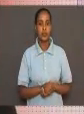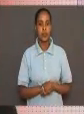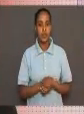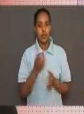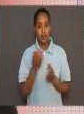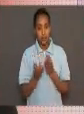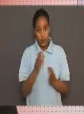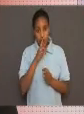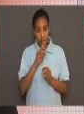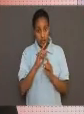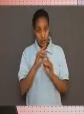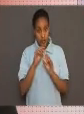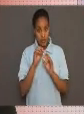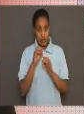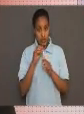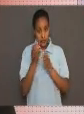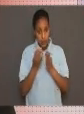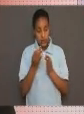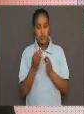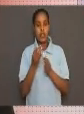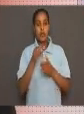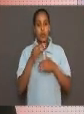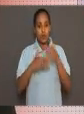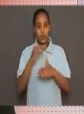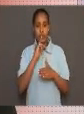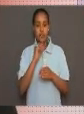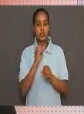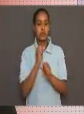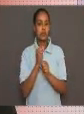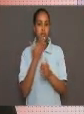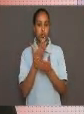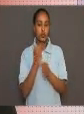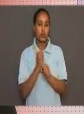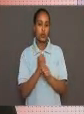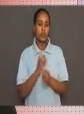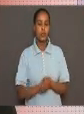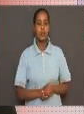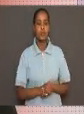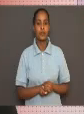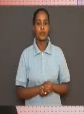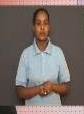If you were able to explain the process correctly, good job!